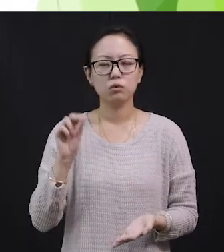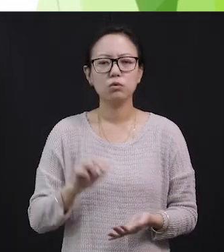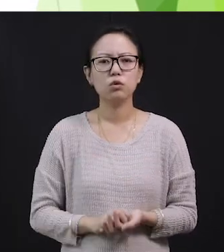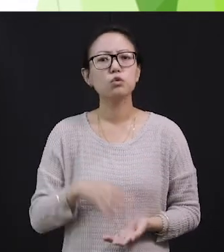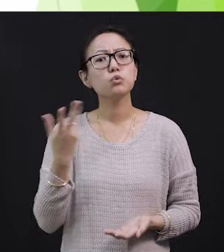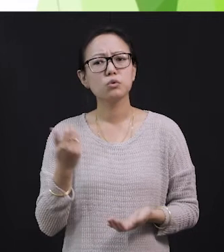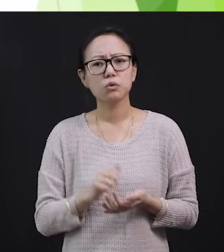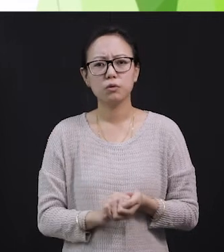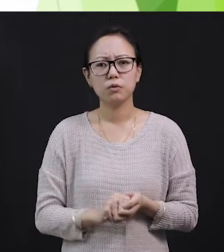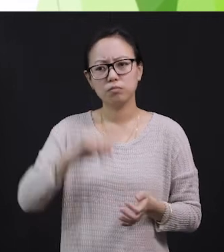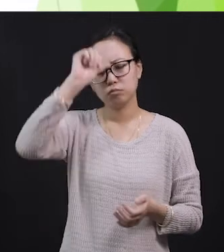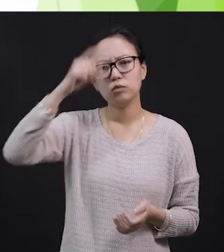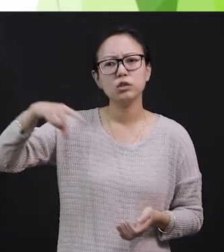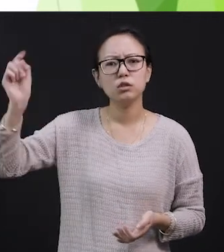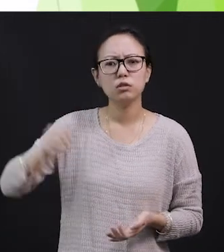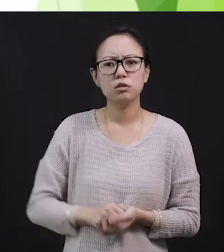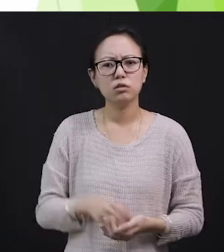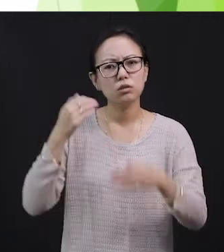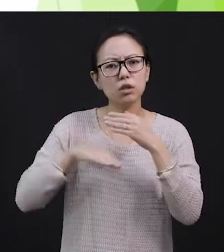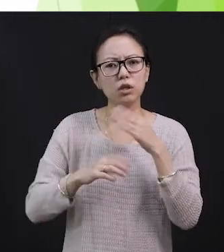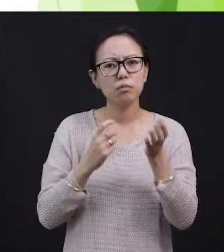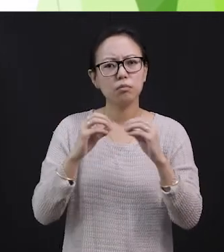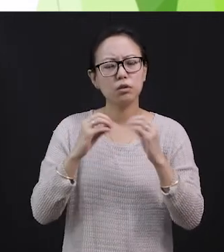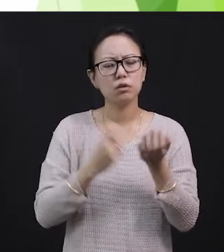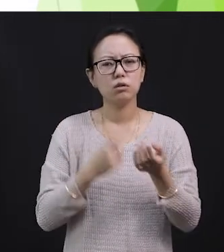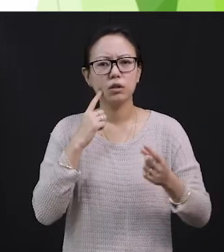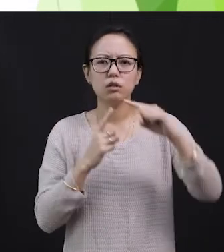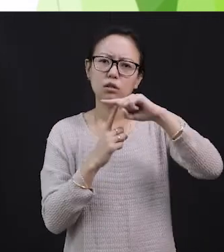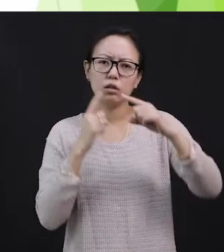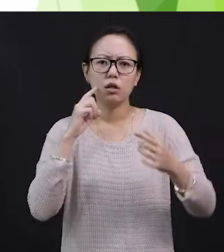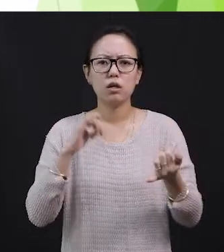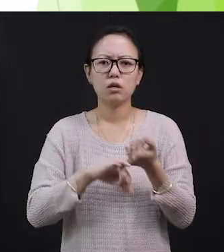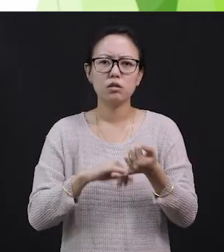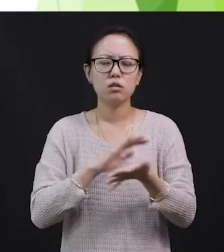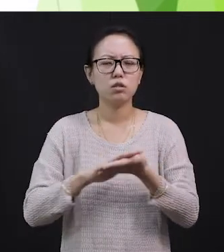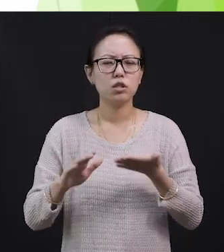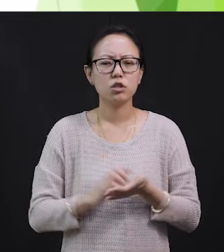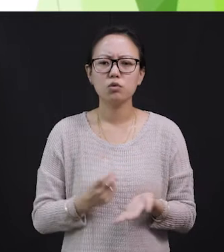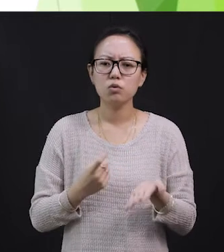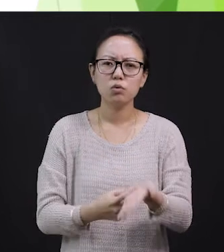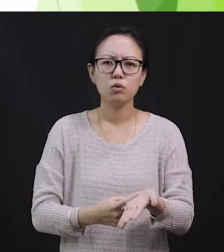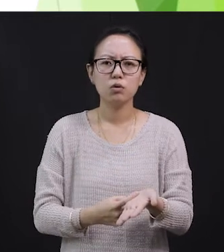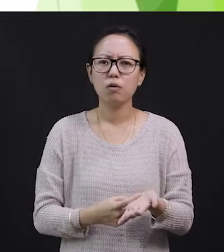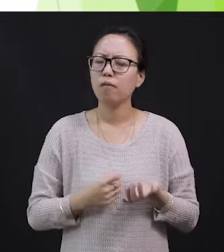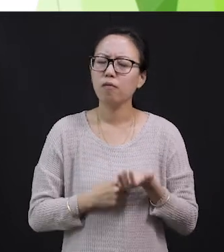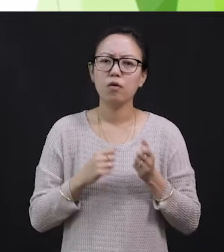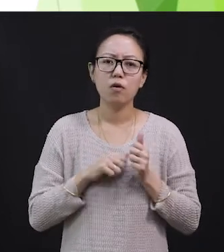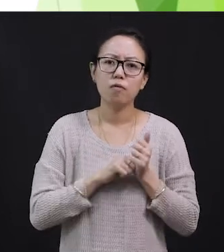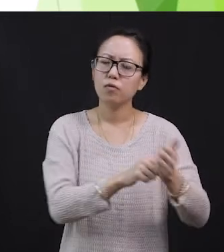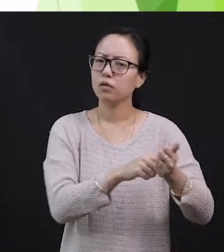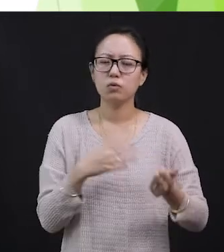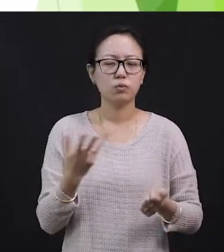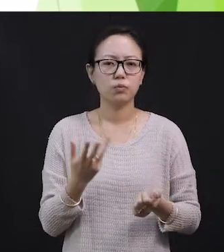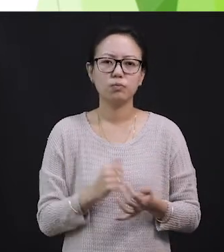accepting the products that are Indians, accepting the ways and means that the Indians live, and the